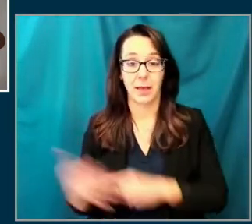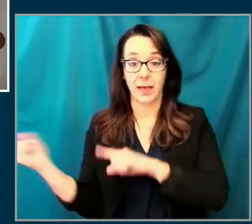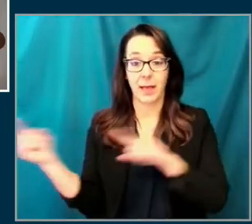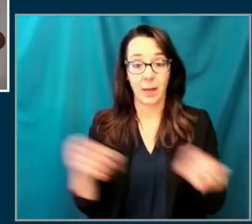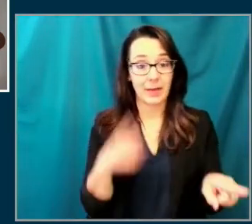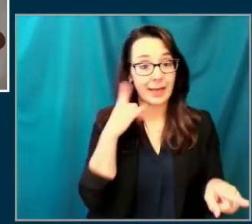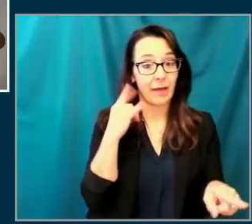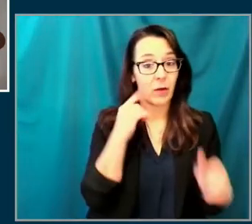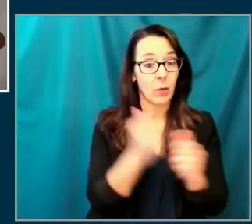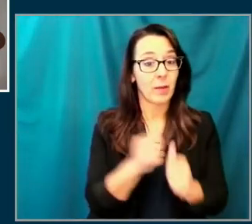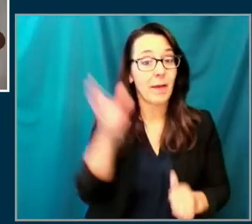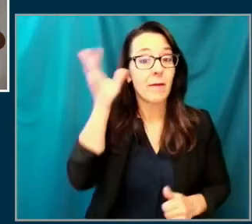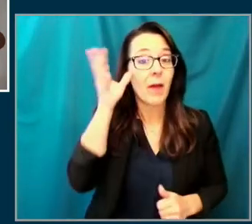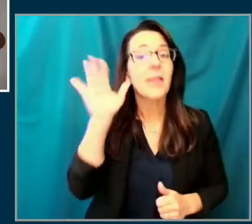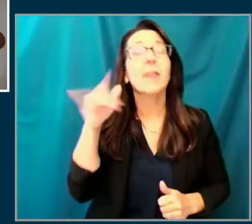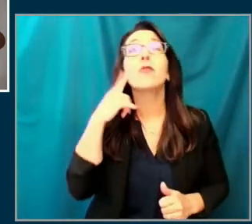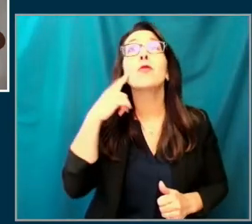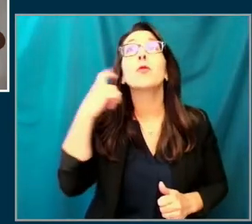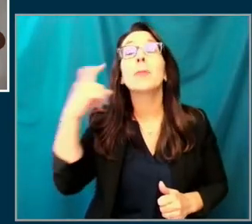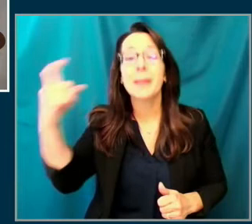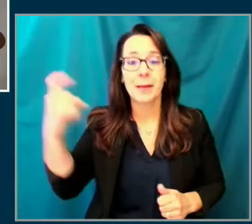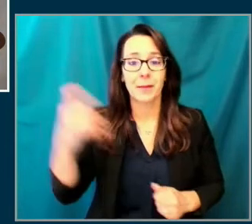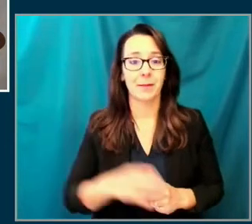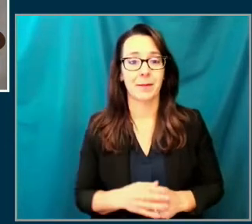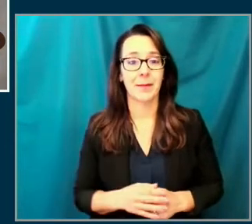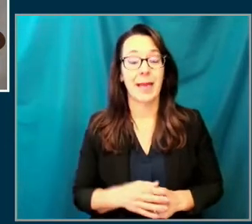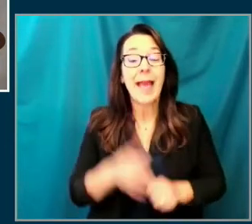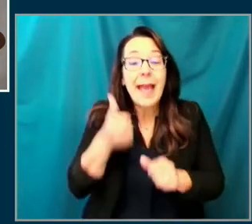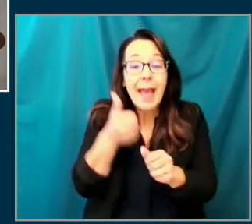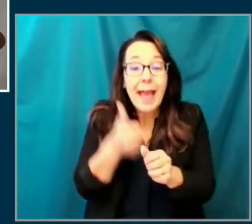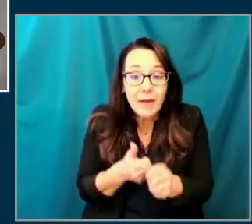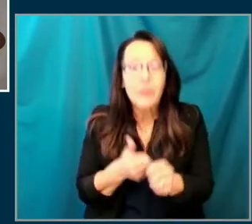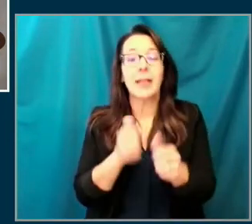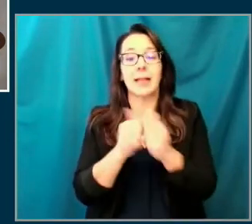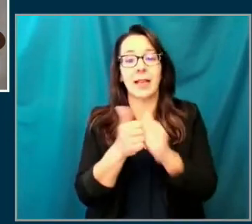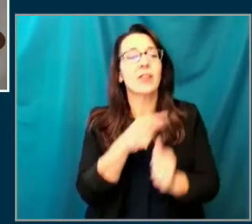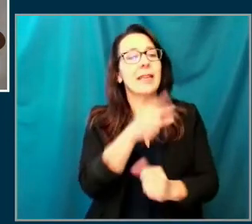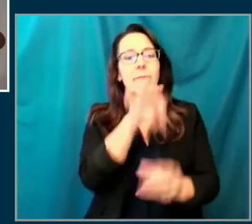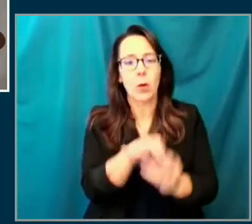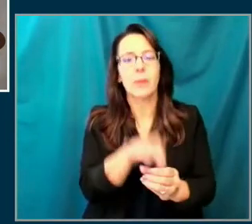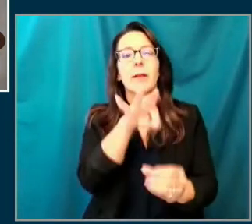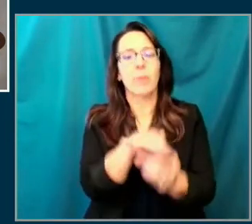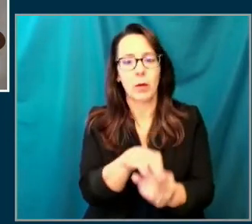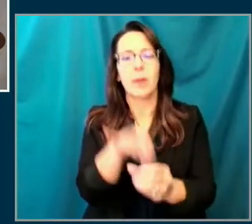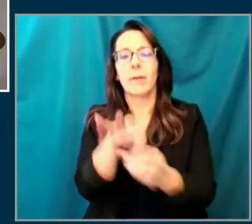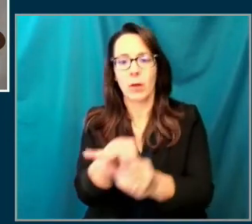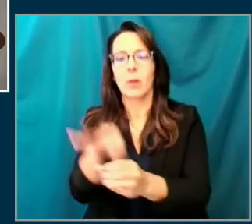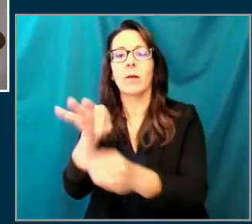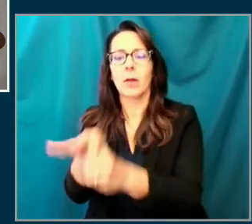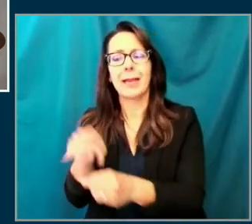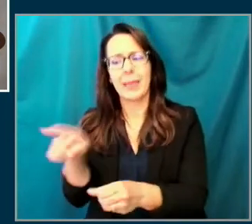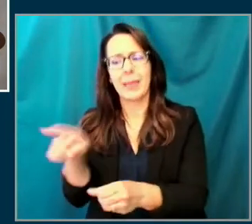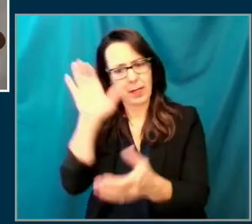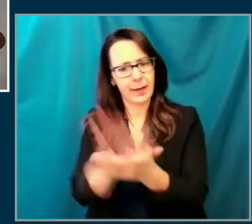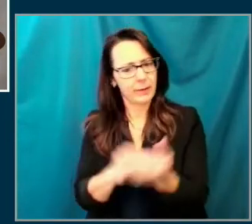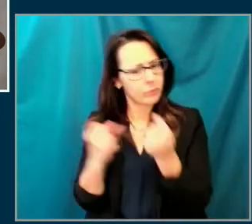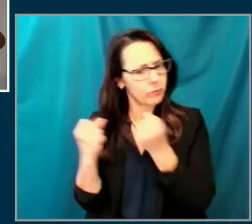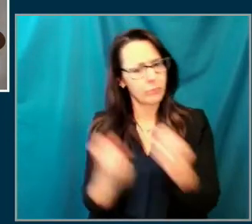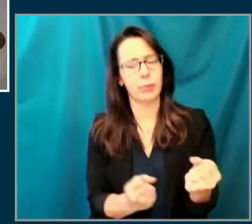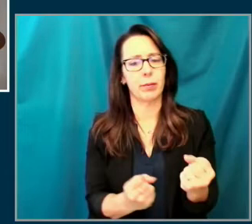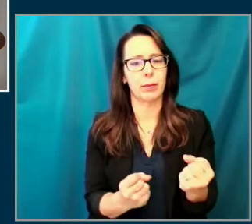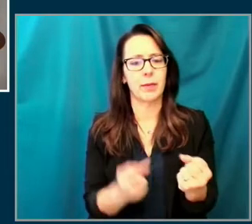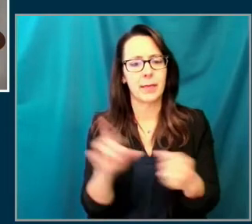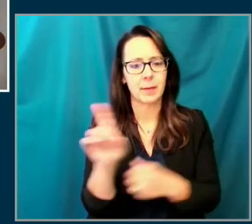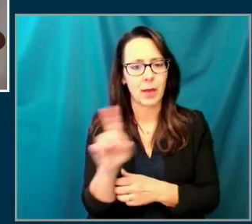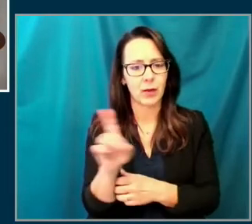was a dream. And he voted in every election. He believed so much in the democracy. He voted in every election that was, and our house